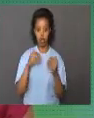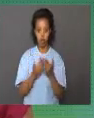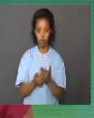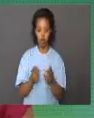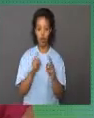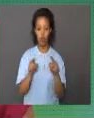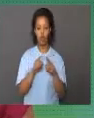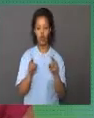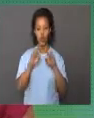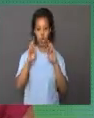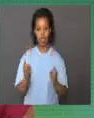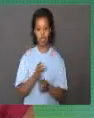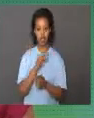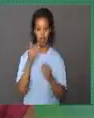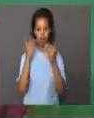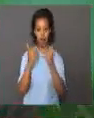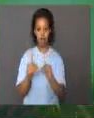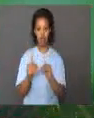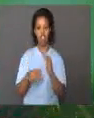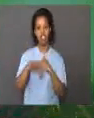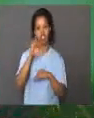sizes and shapes as well.